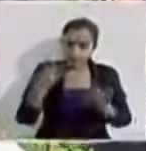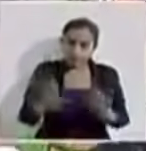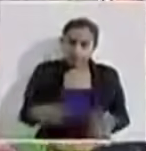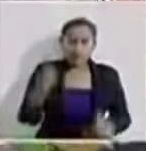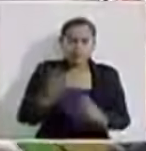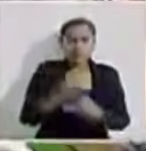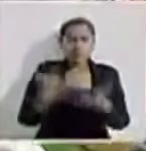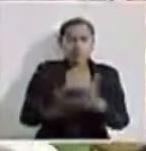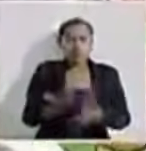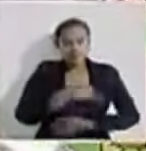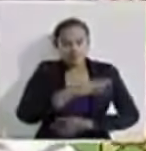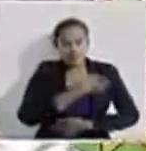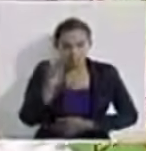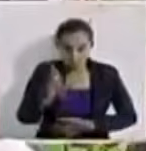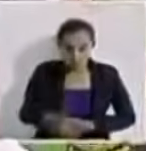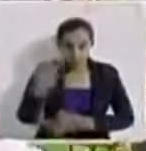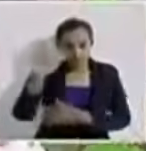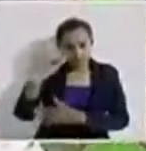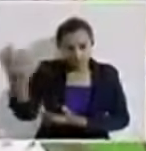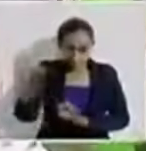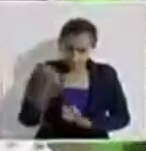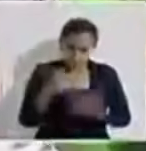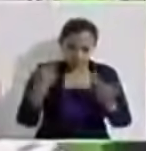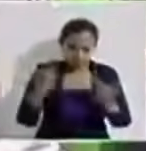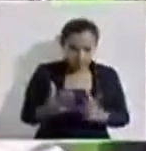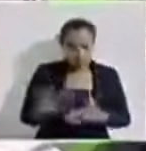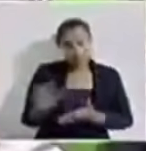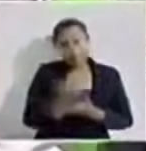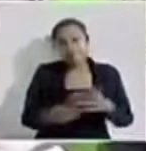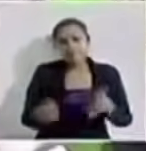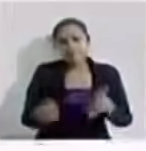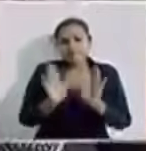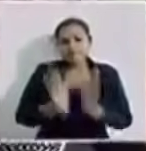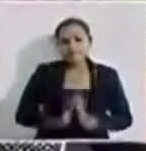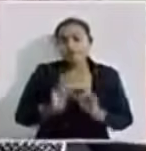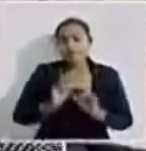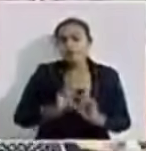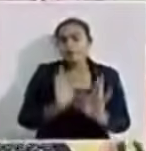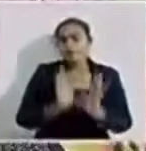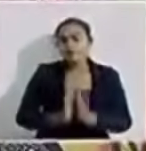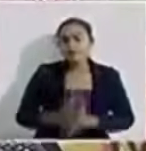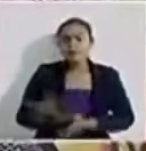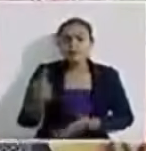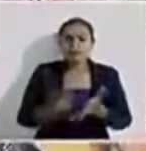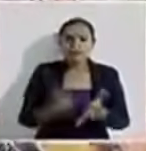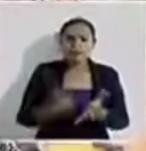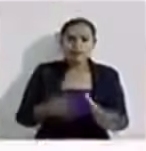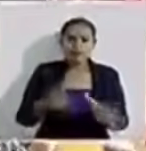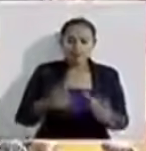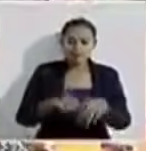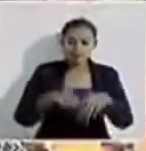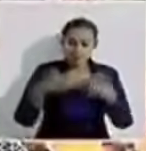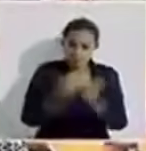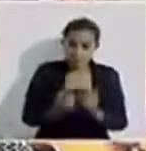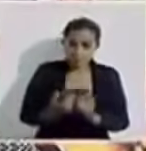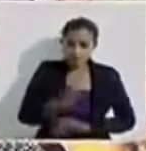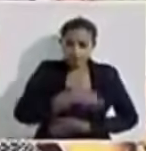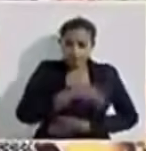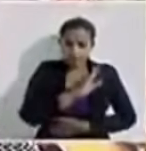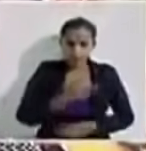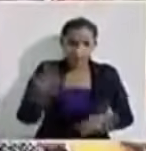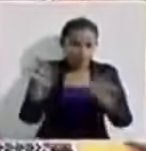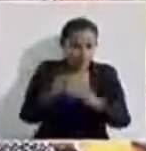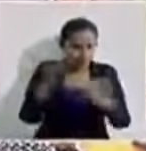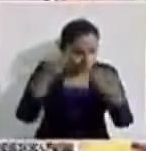blessings as well. We will also keep the chief prelates of the Ramanya and Amurapura sects informed about this and obtain their blessings. The leaders